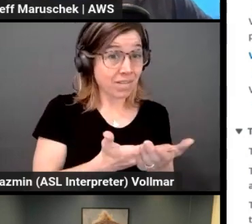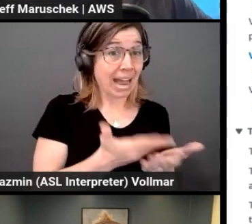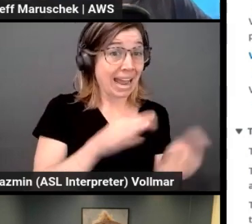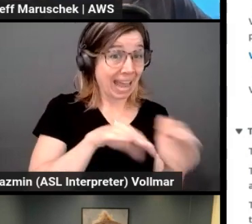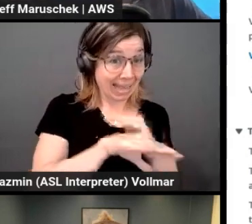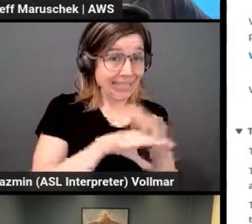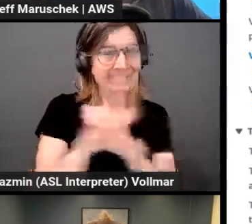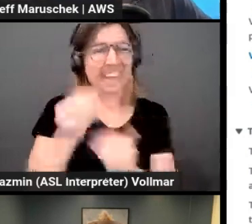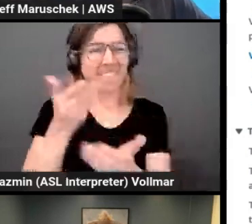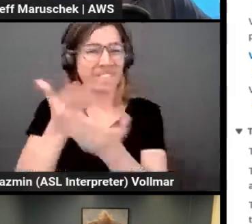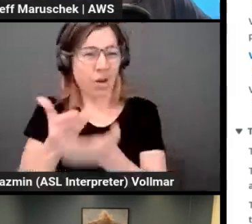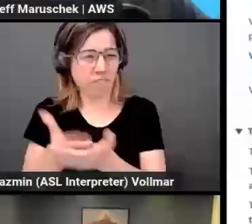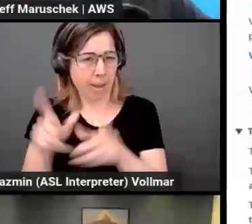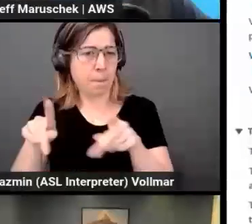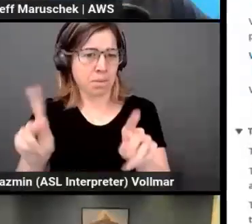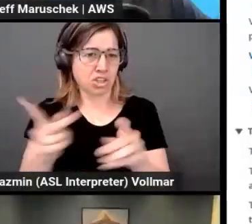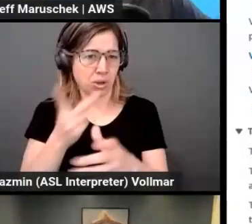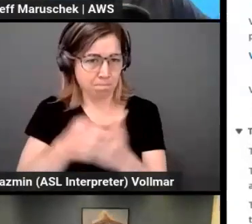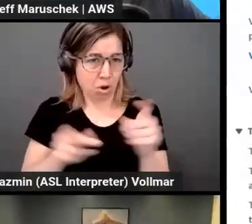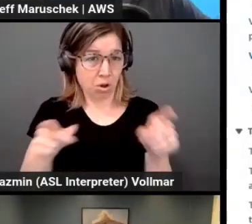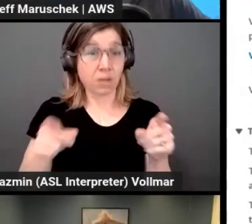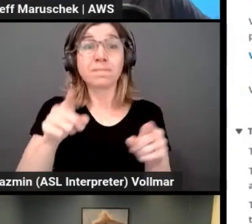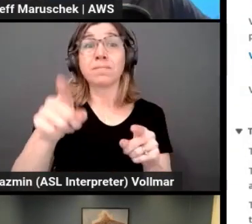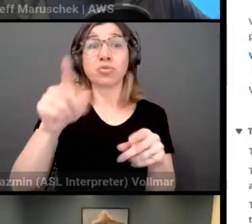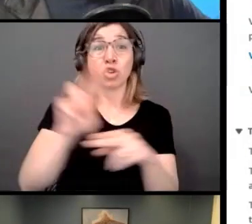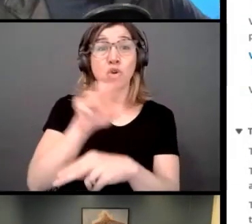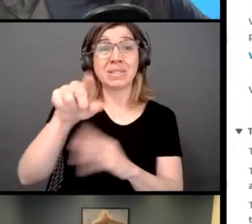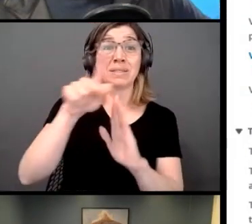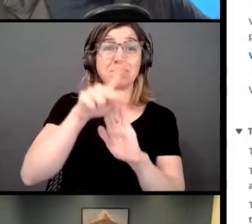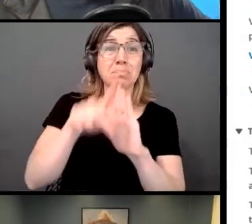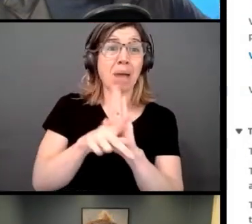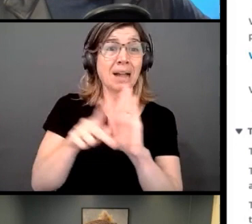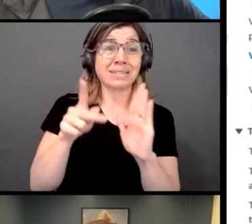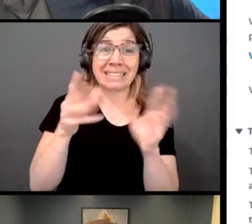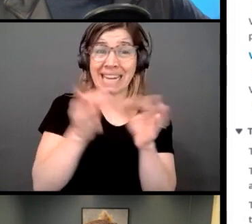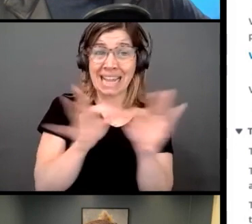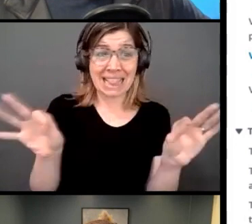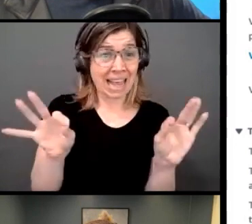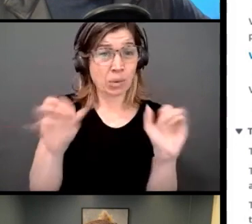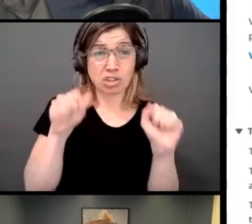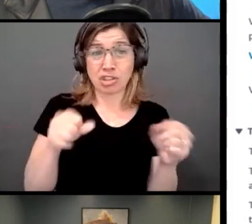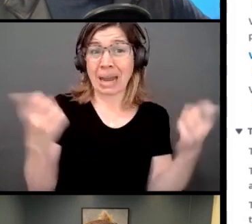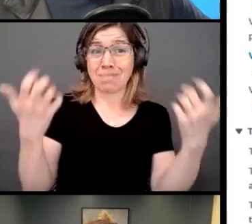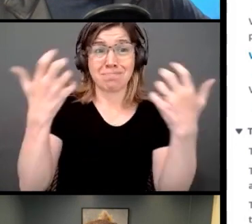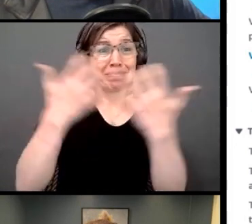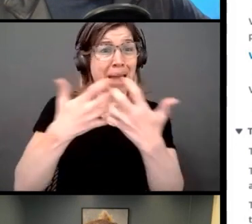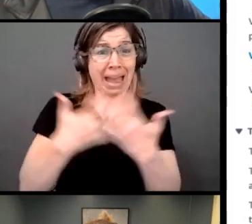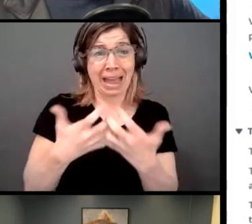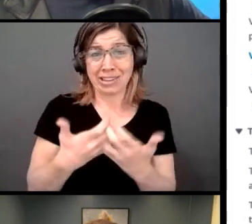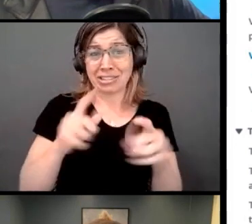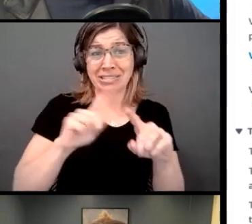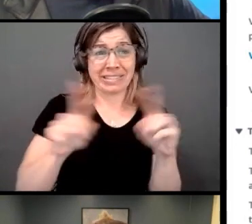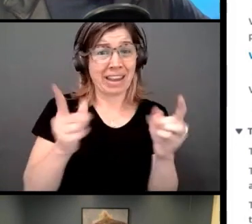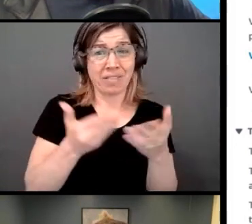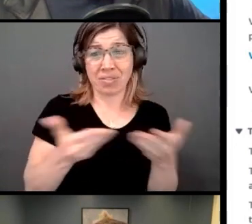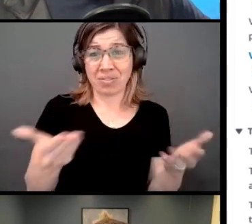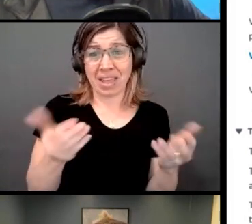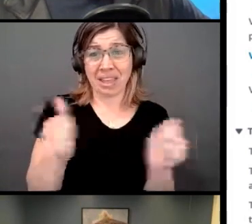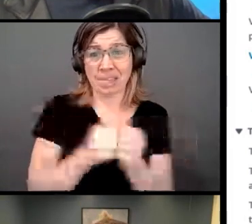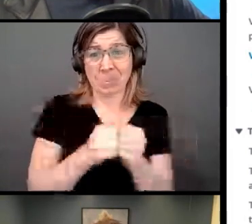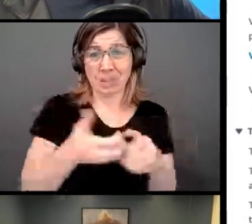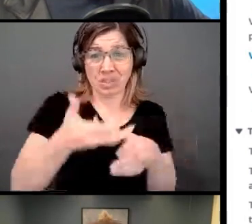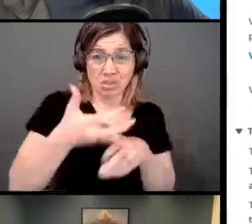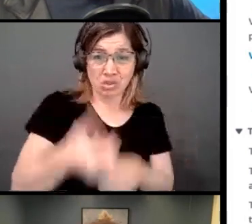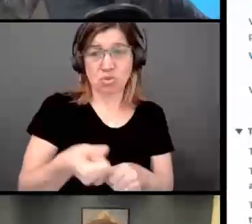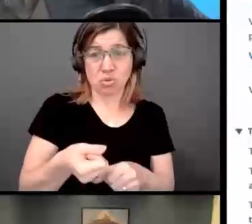that you can use in order to match on different things that you come in with the different trust providers, both